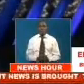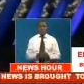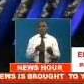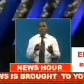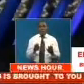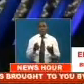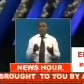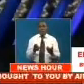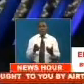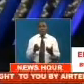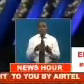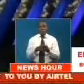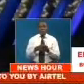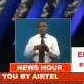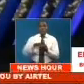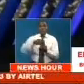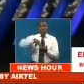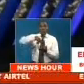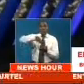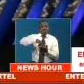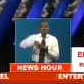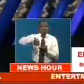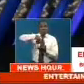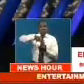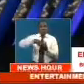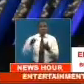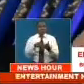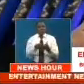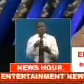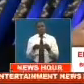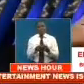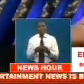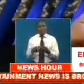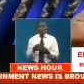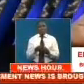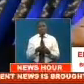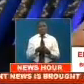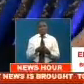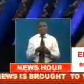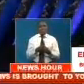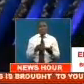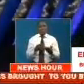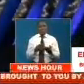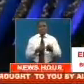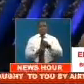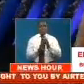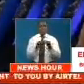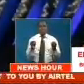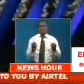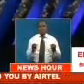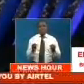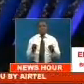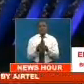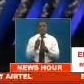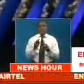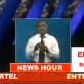comes to when recording a track. Okay. Because we are not well fam, like we don't have any support like the big